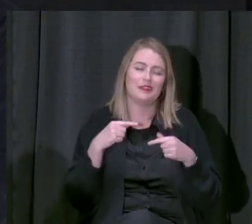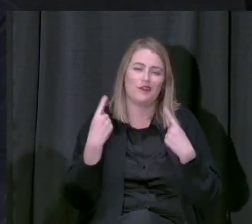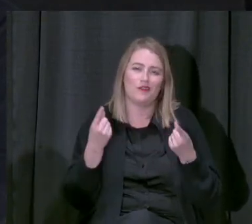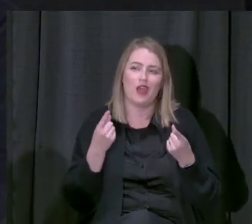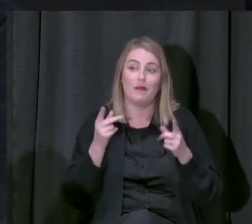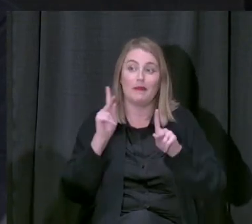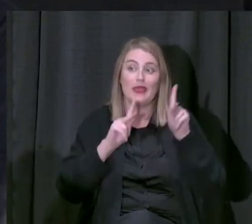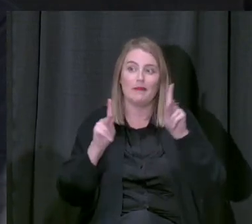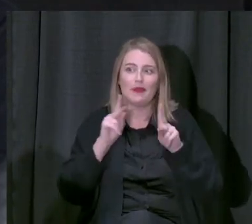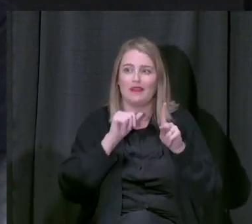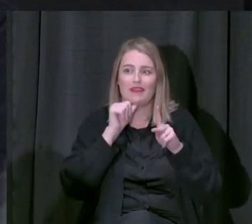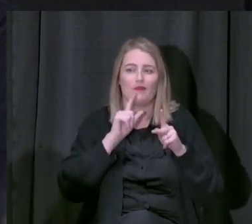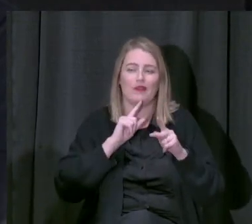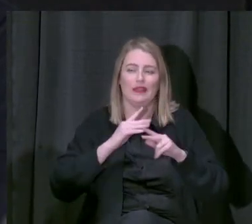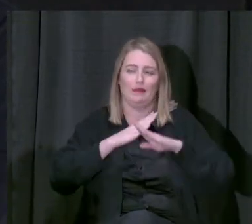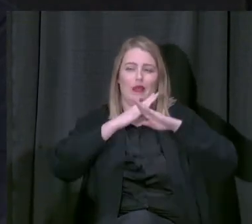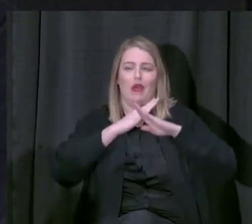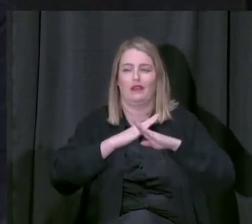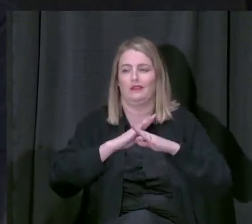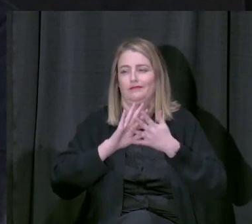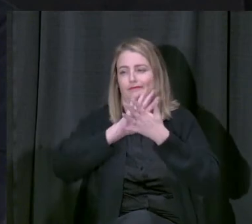to be a blocker.